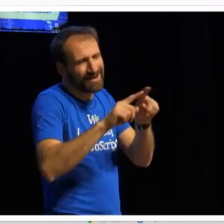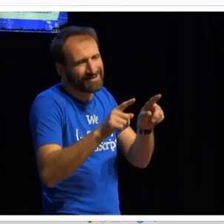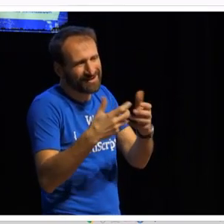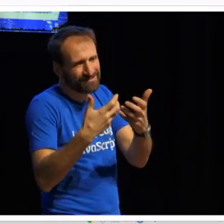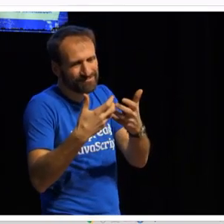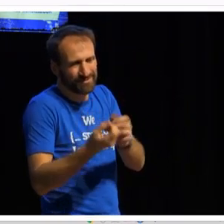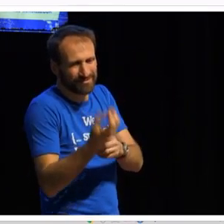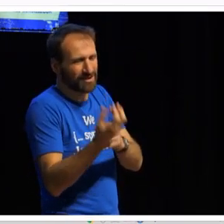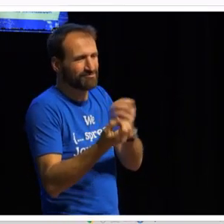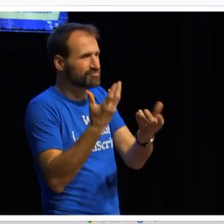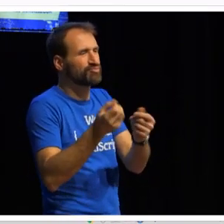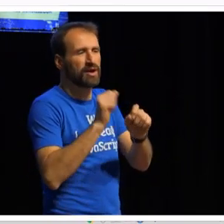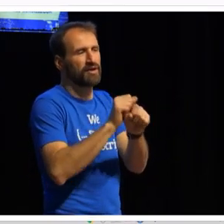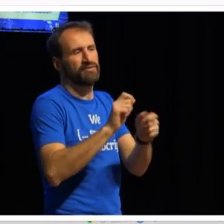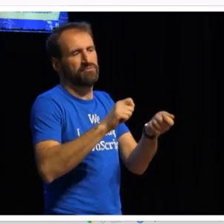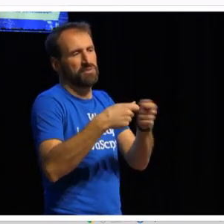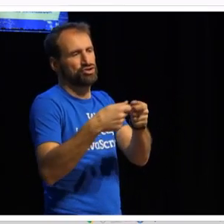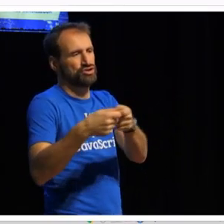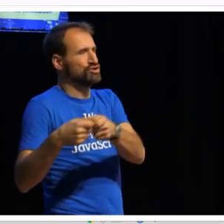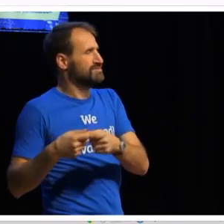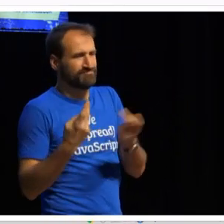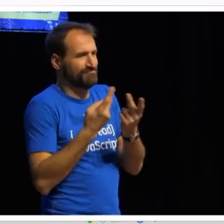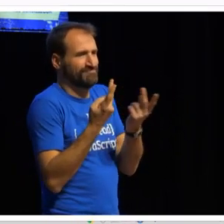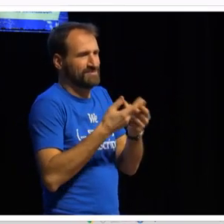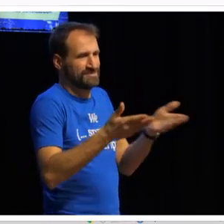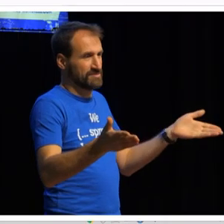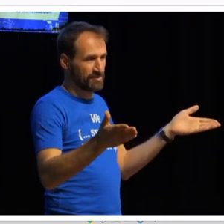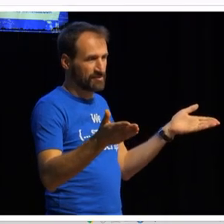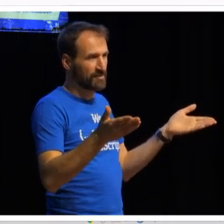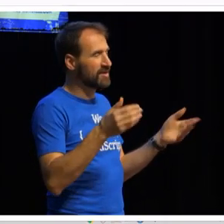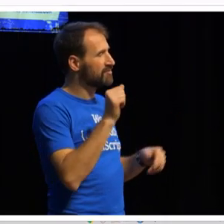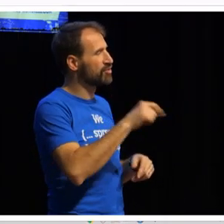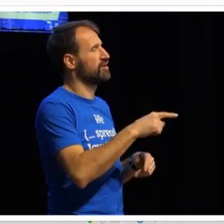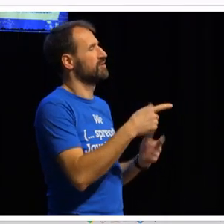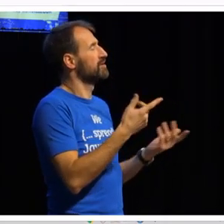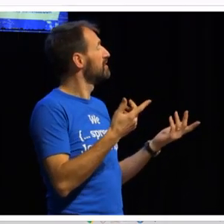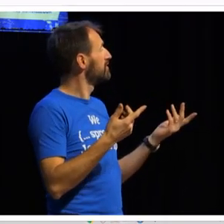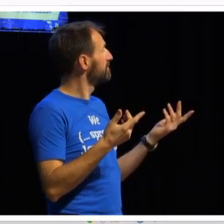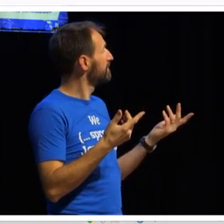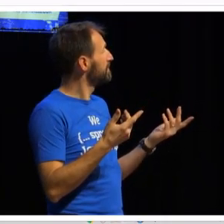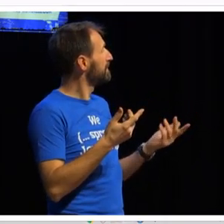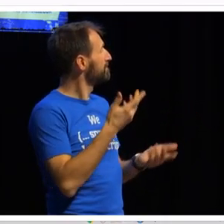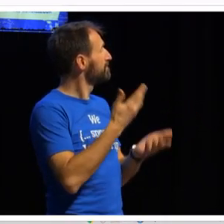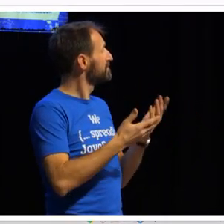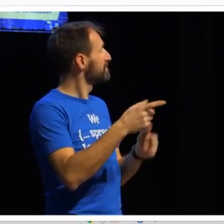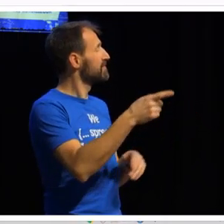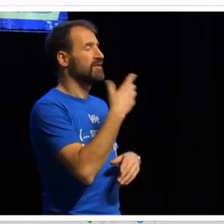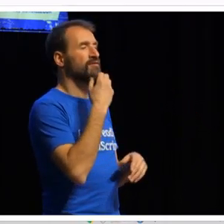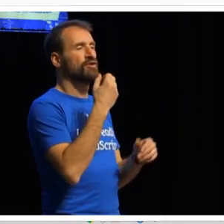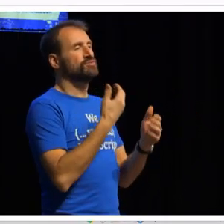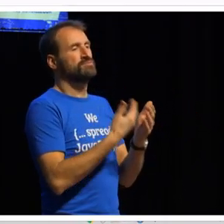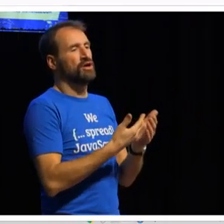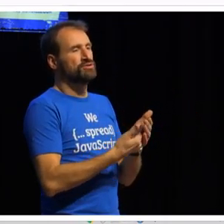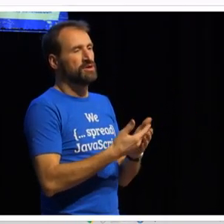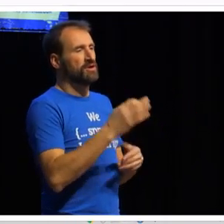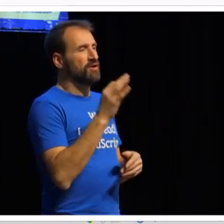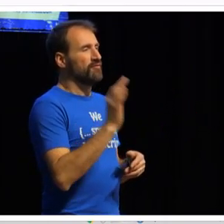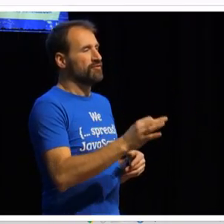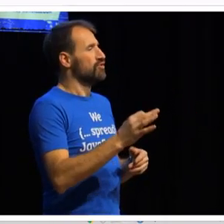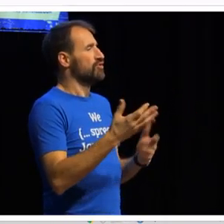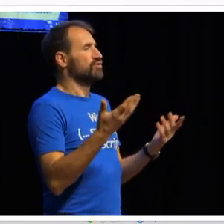So this can be useful. For instance, if you wanted to make a build light to warn you when your build was